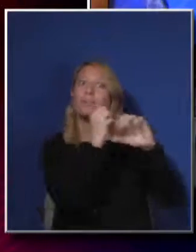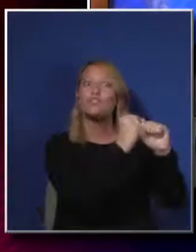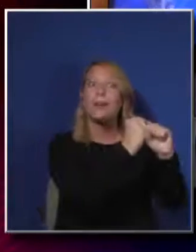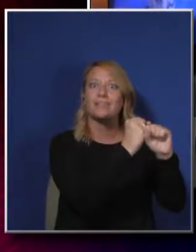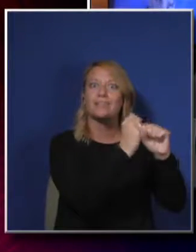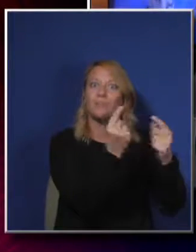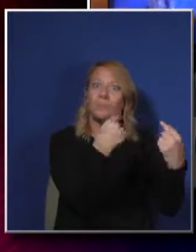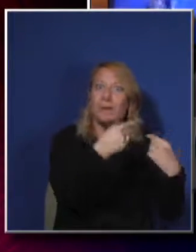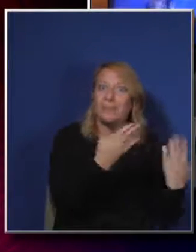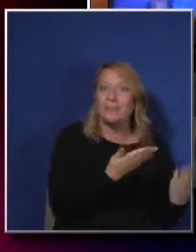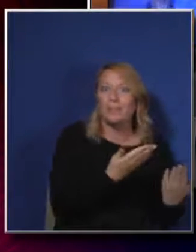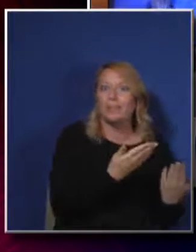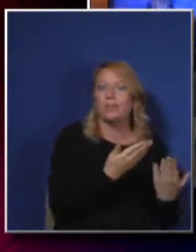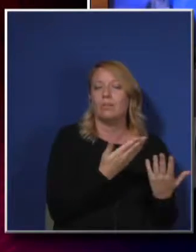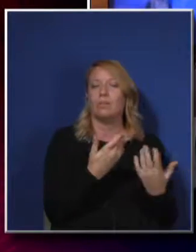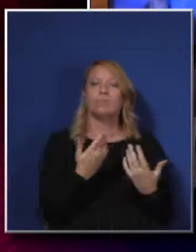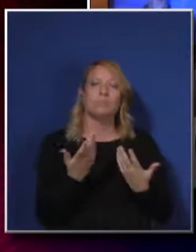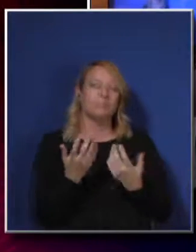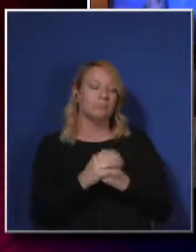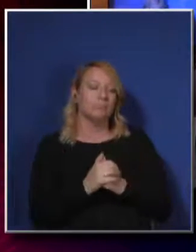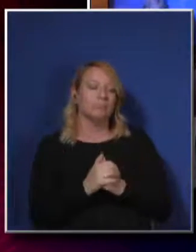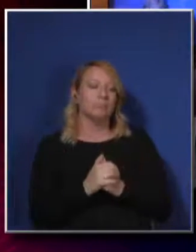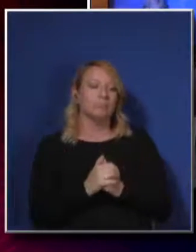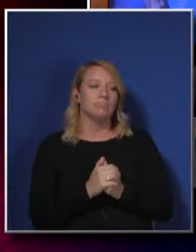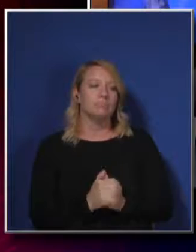the agency.